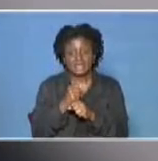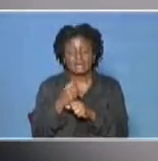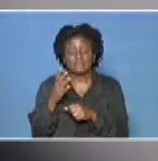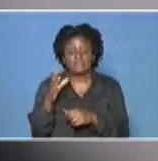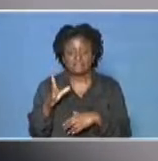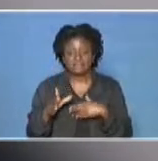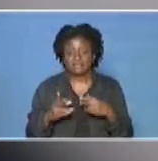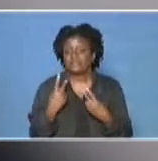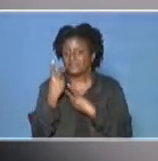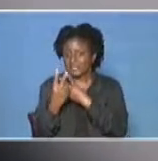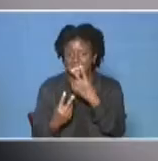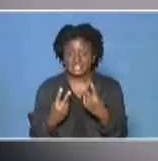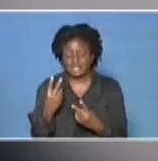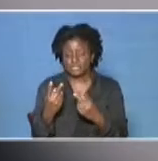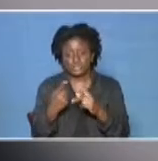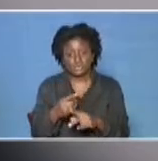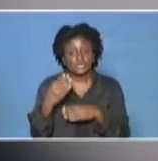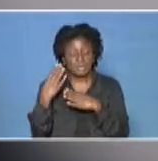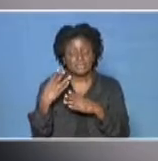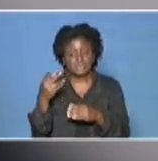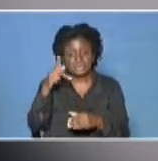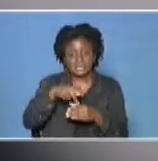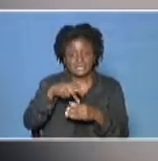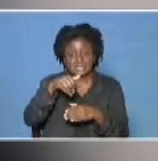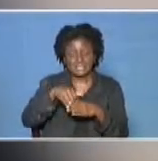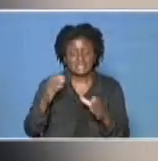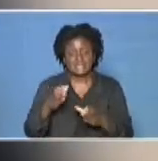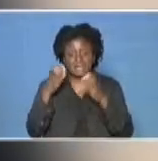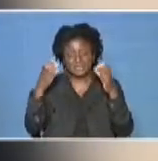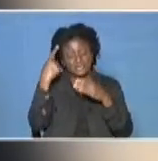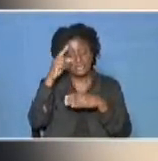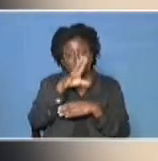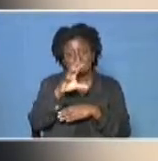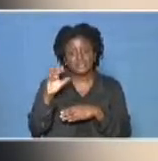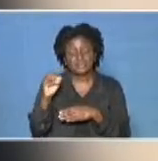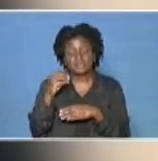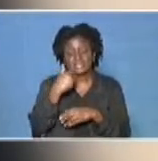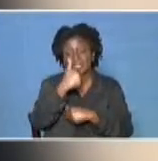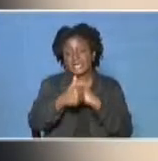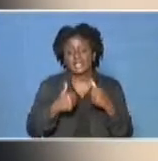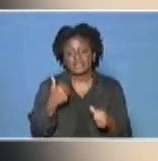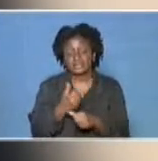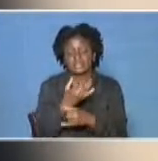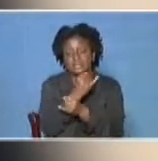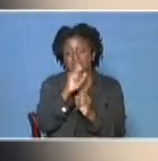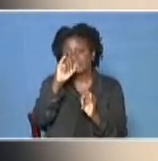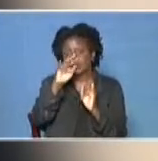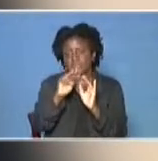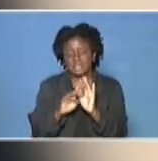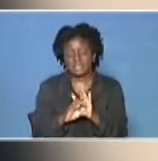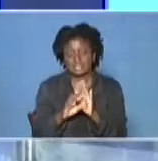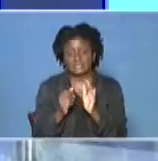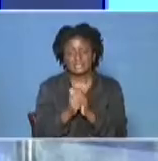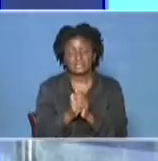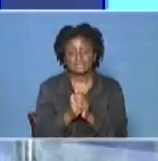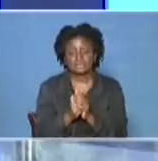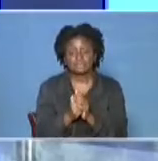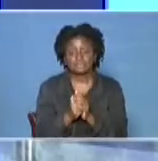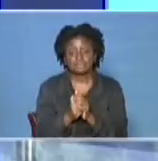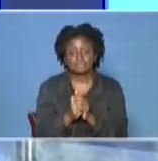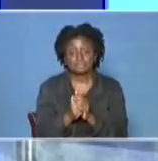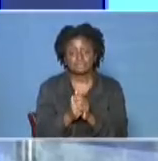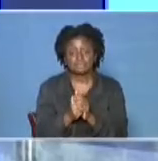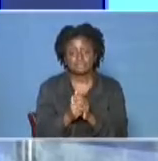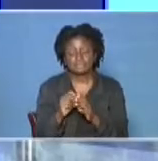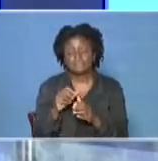the Bahamas to participate in celebrations for the 50th anniversary of independence.